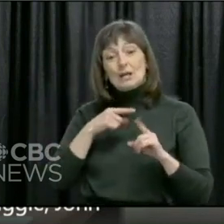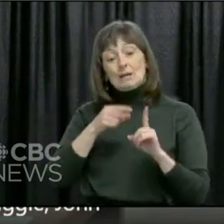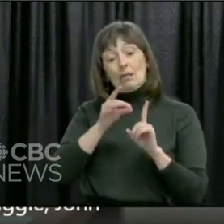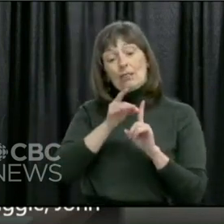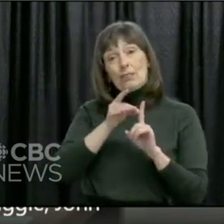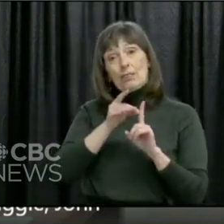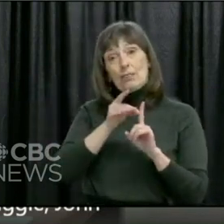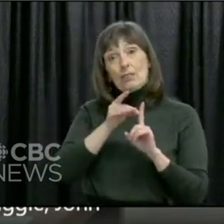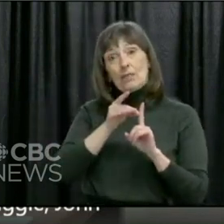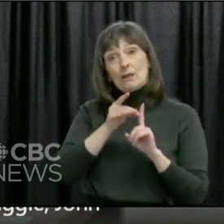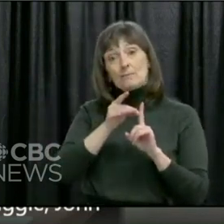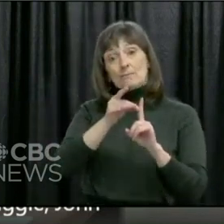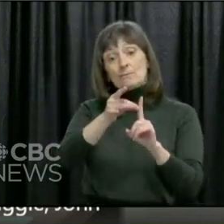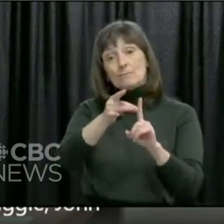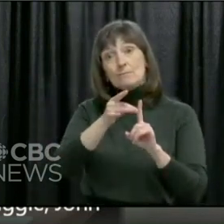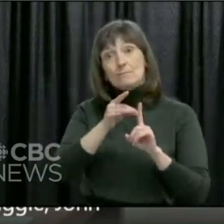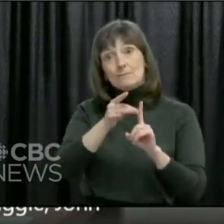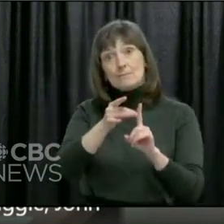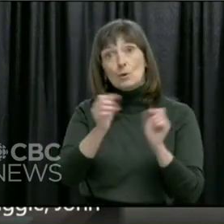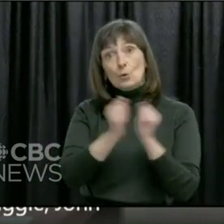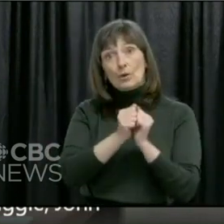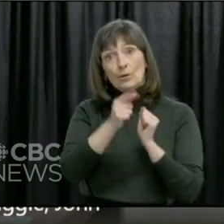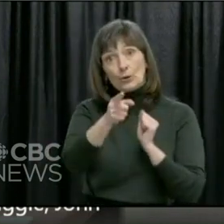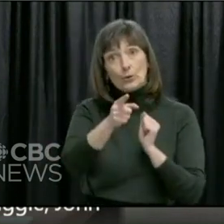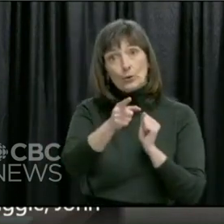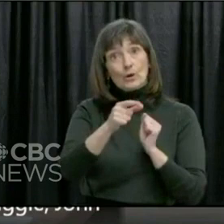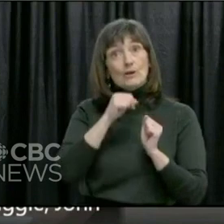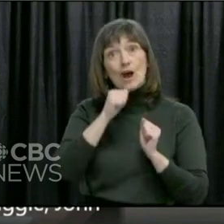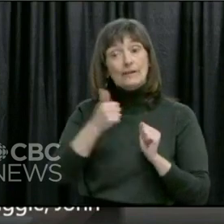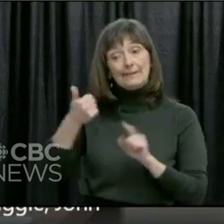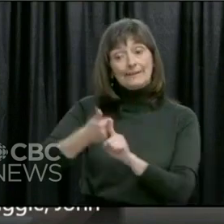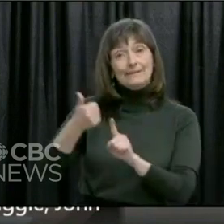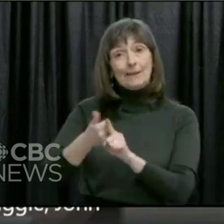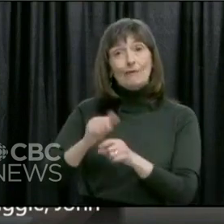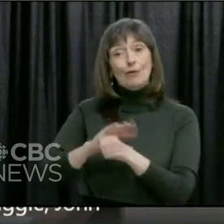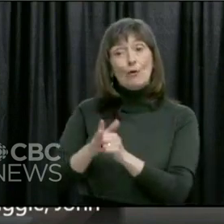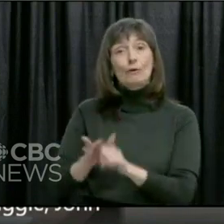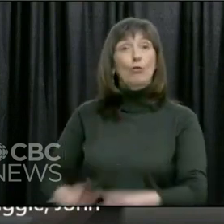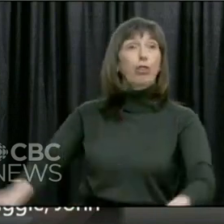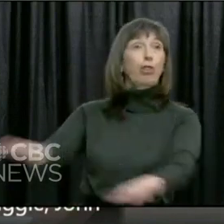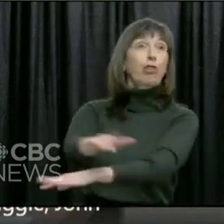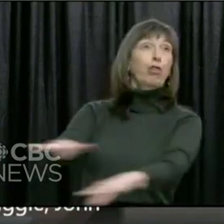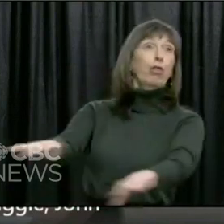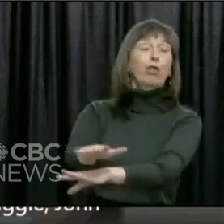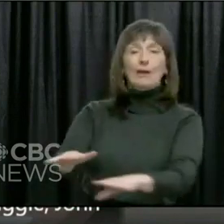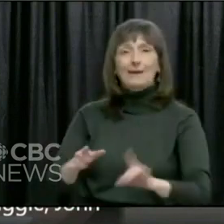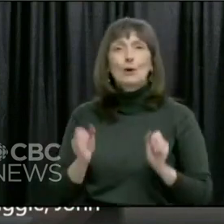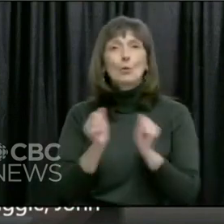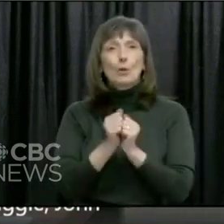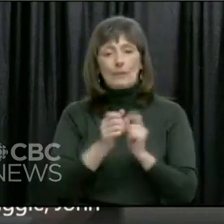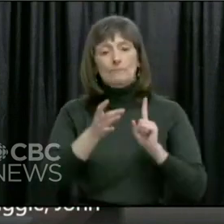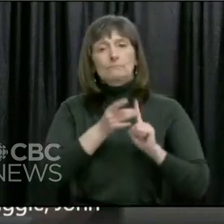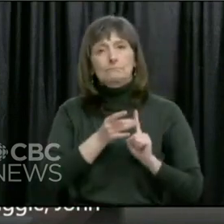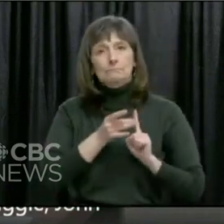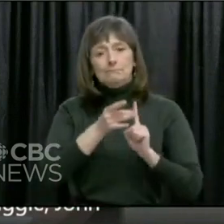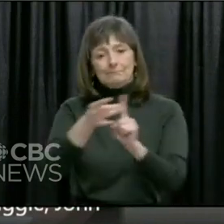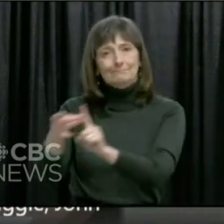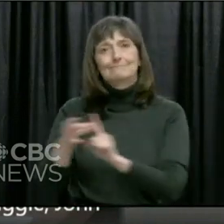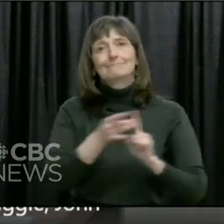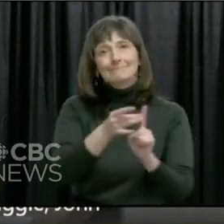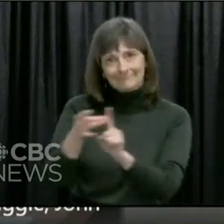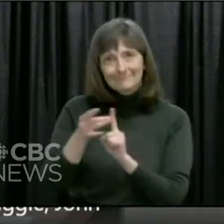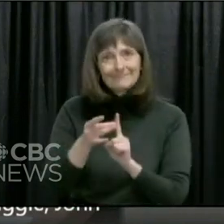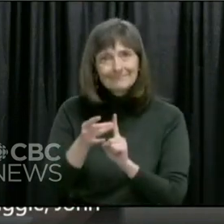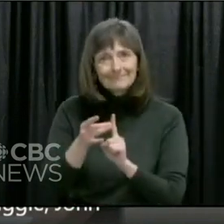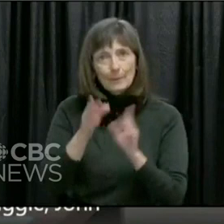well. The light is at the end of the tunnel. And I think it would be a shame if we flipped back. The challenge for all of us